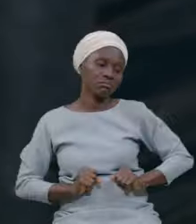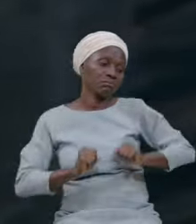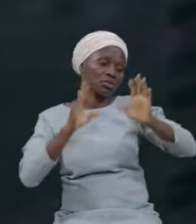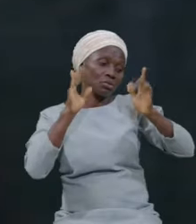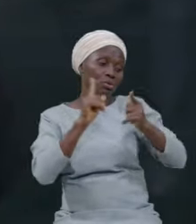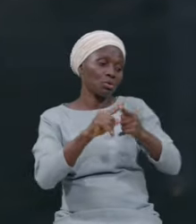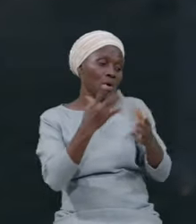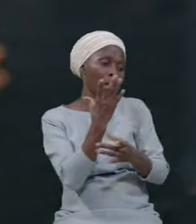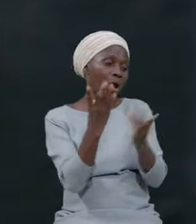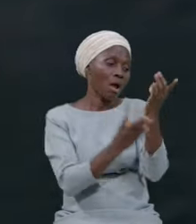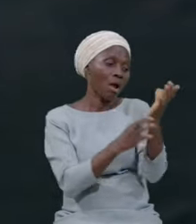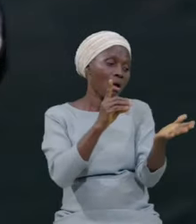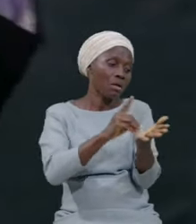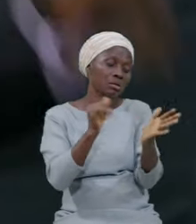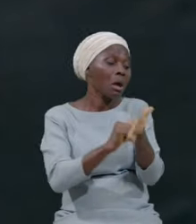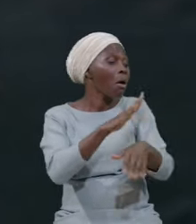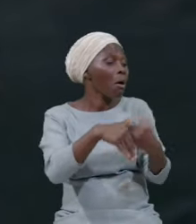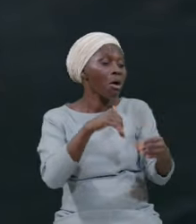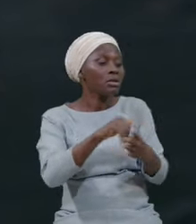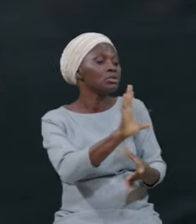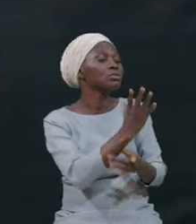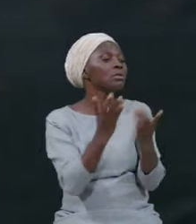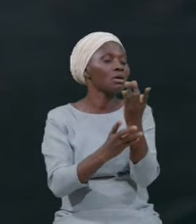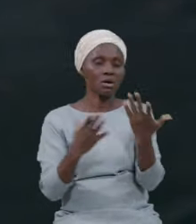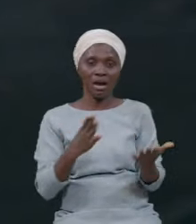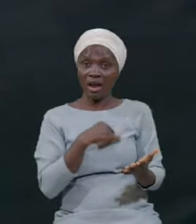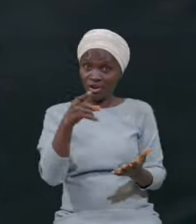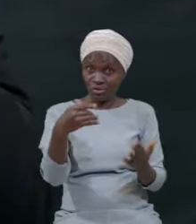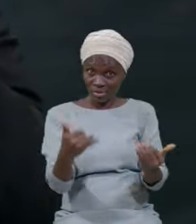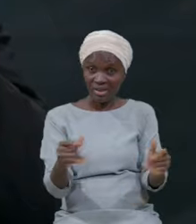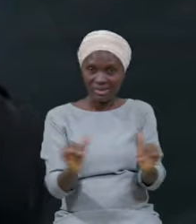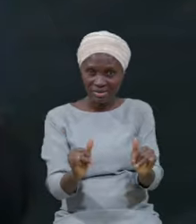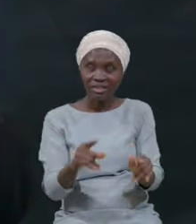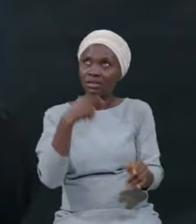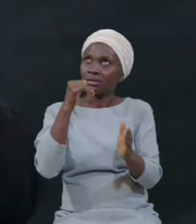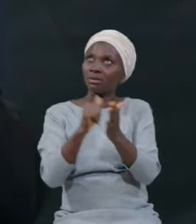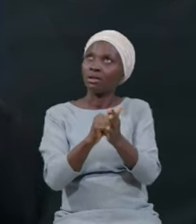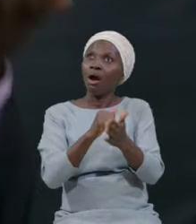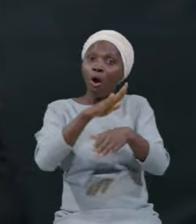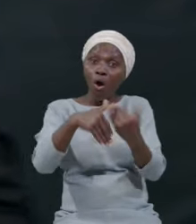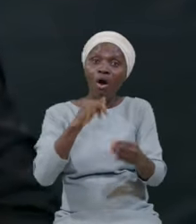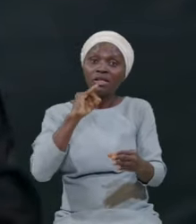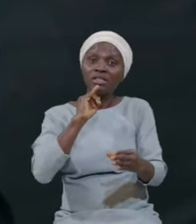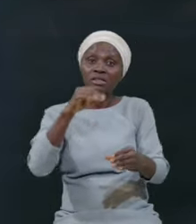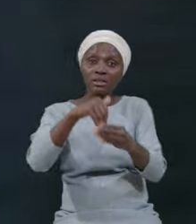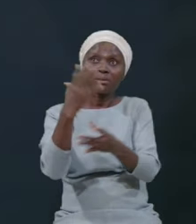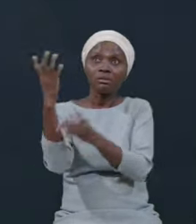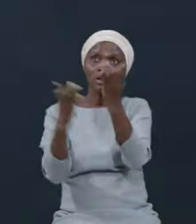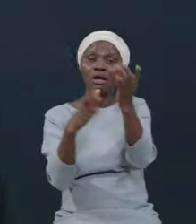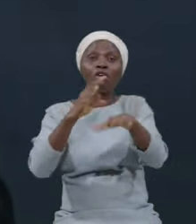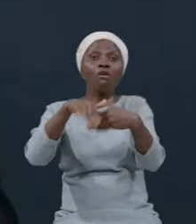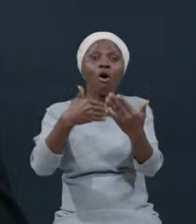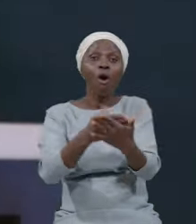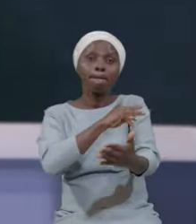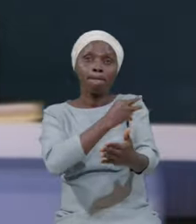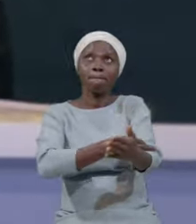say now, all is in the hand of the Almighty God. All is in the hand of your Savior, of your